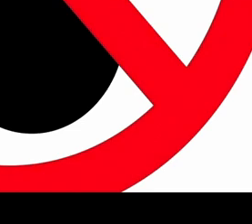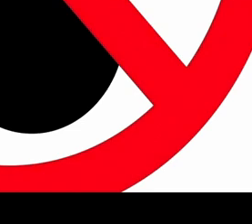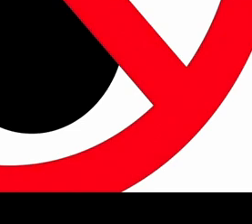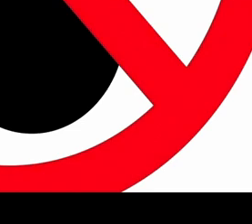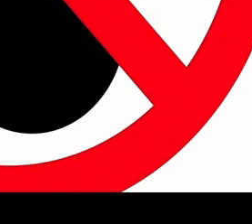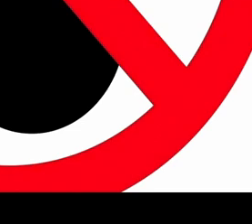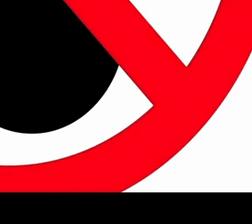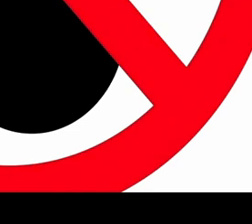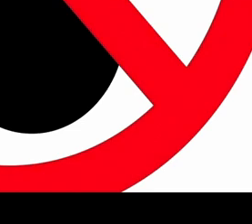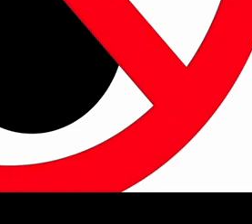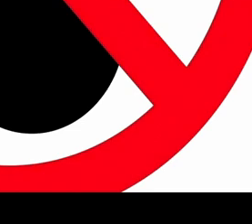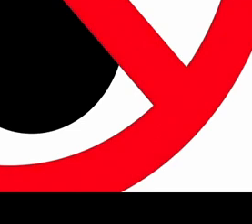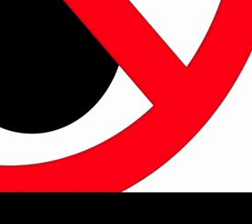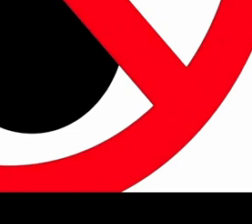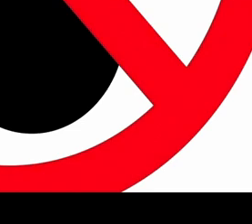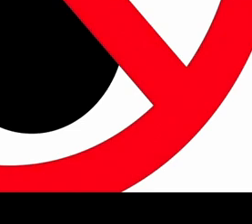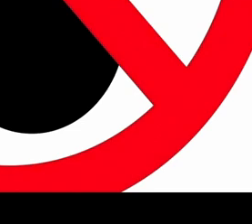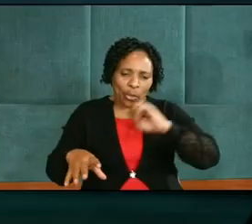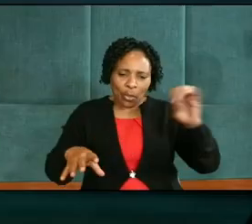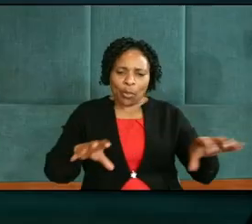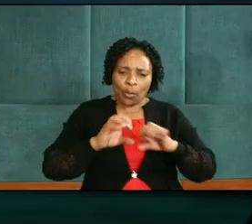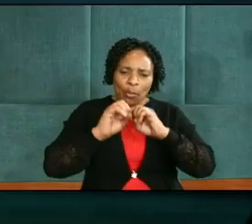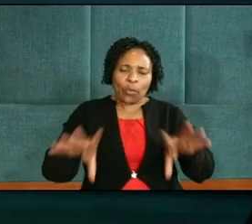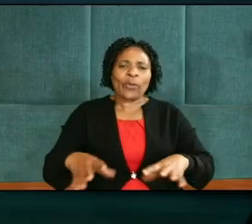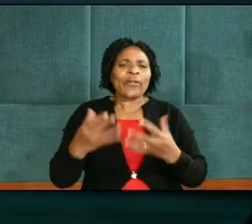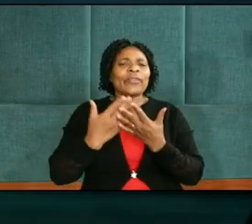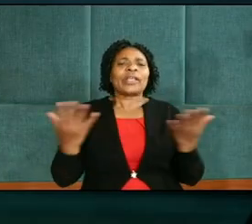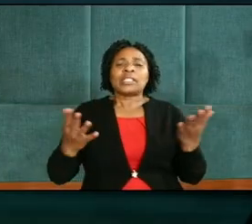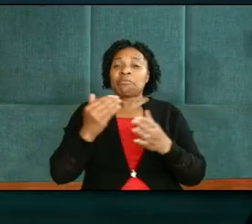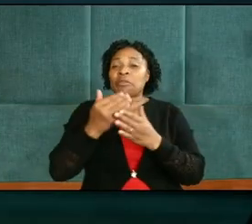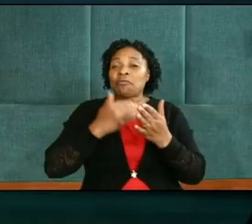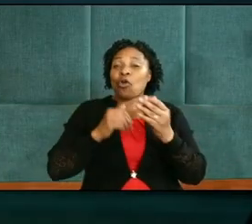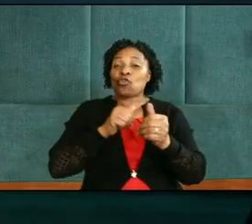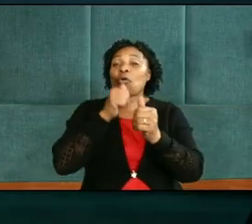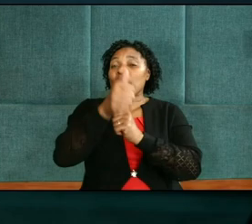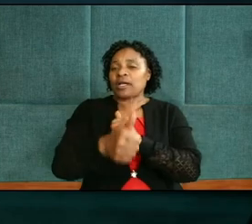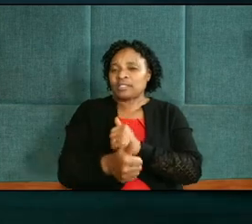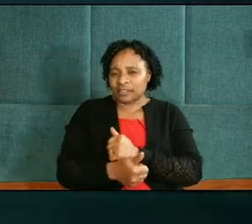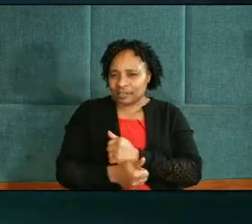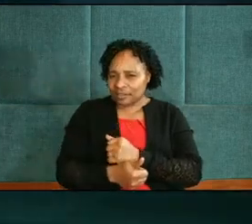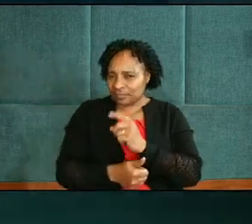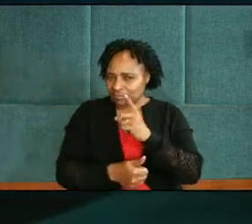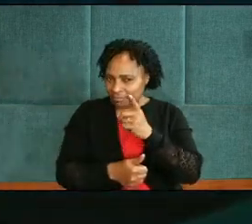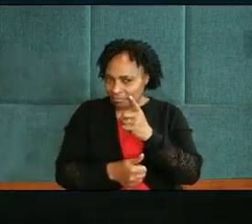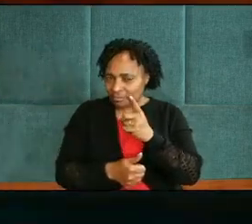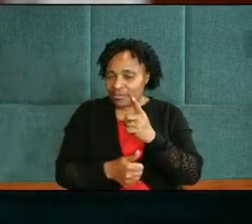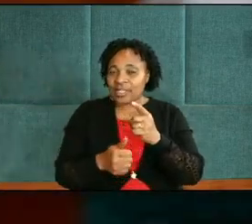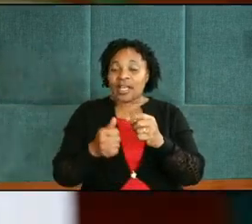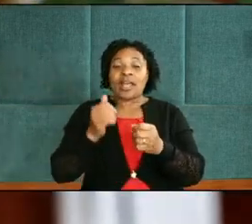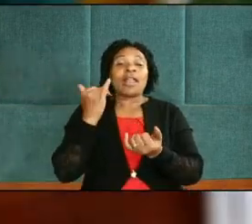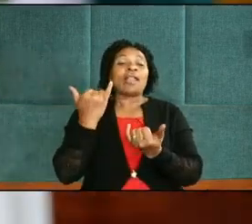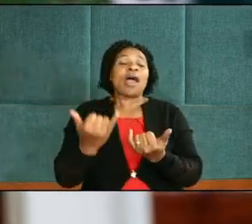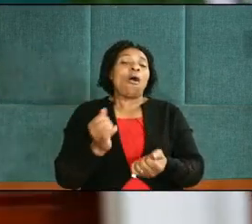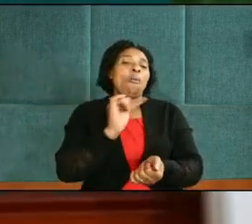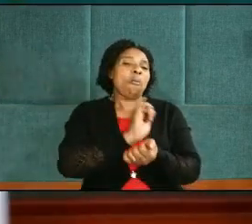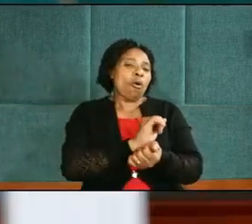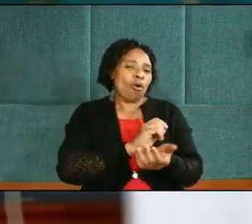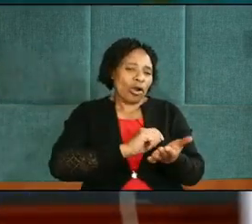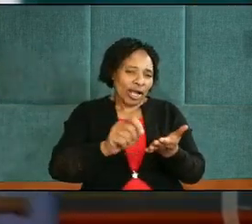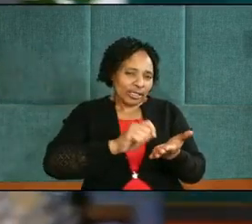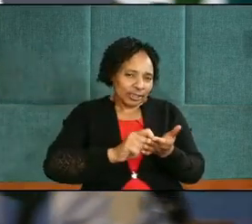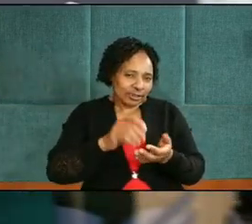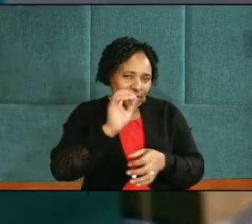them in the bin before you pass through. Is the church with me? Yes. So here are some forbidden stuff. Paul writes to the church at